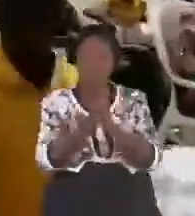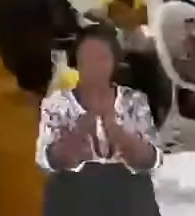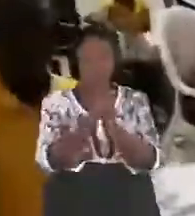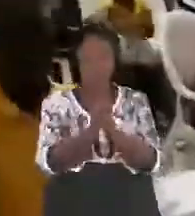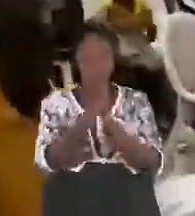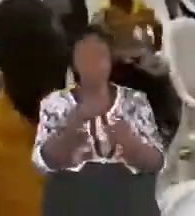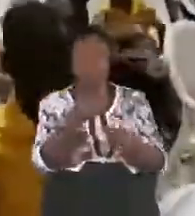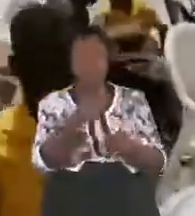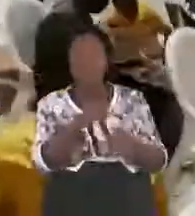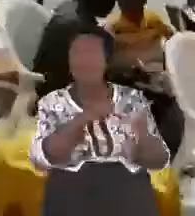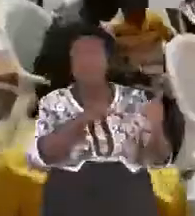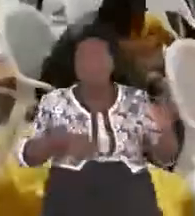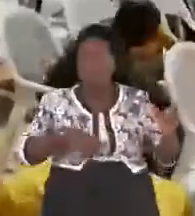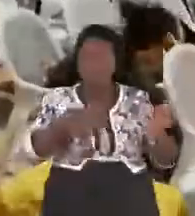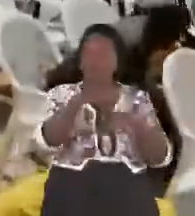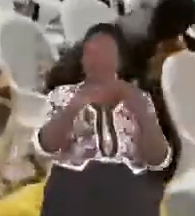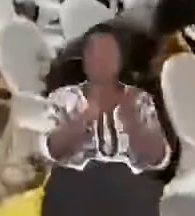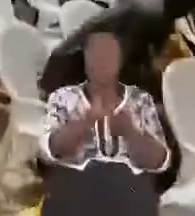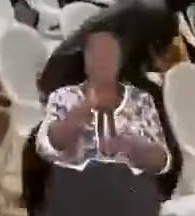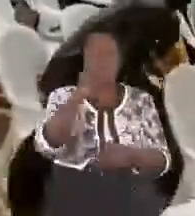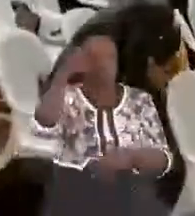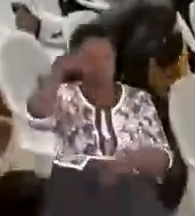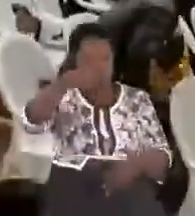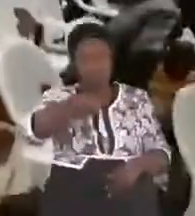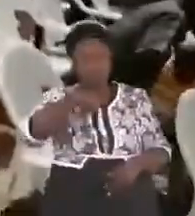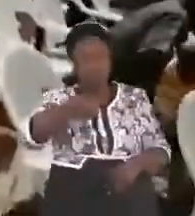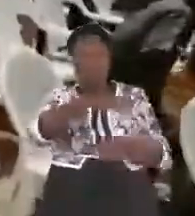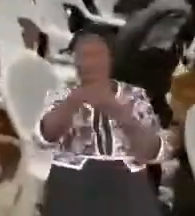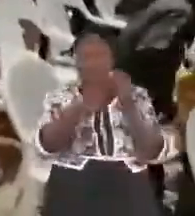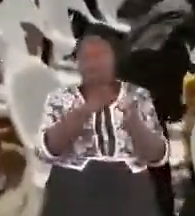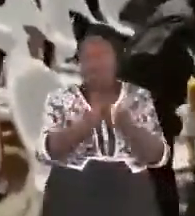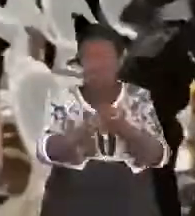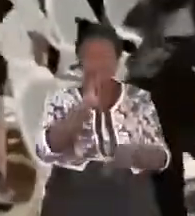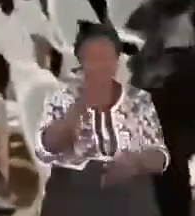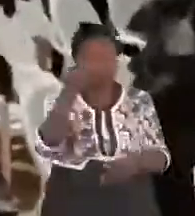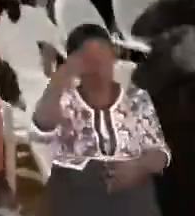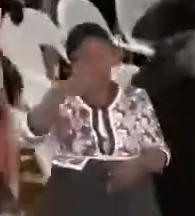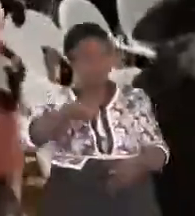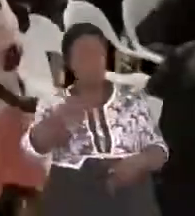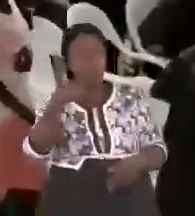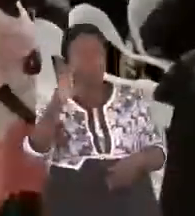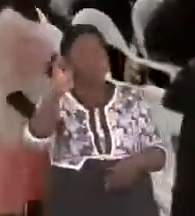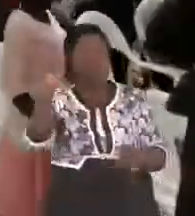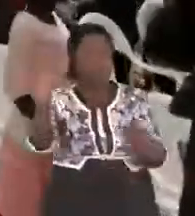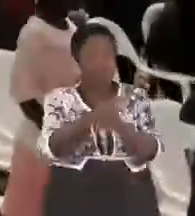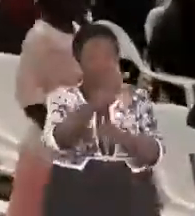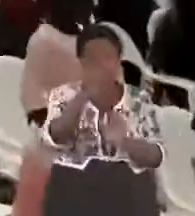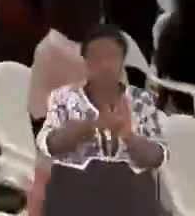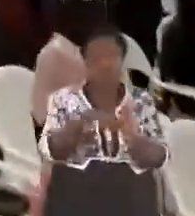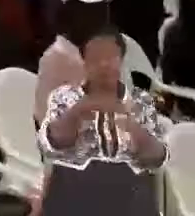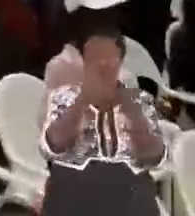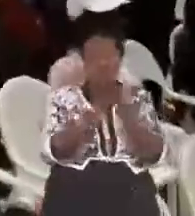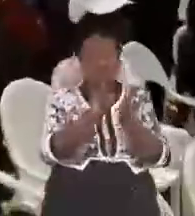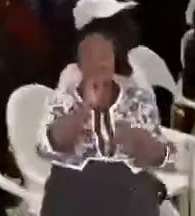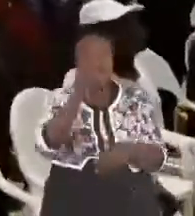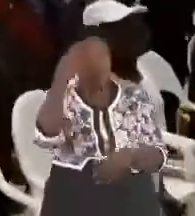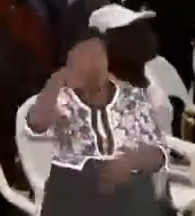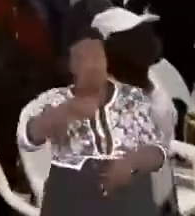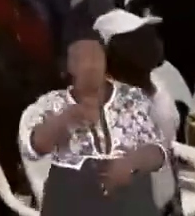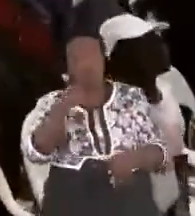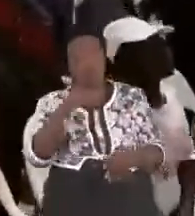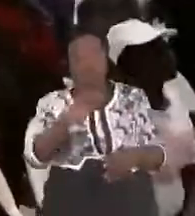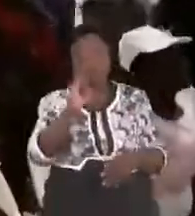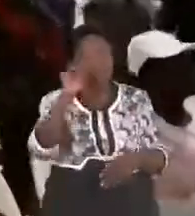me. Lord, all that is for me. Of his fullness, all that is for me. Of his goodness,